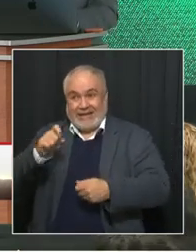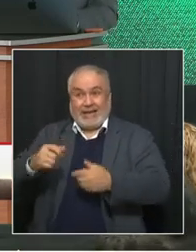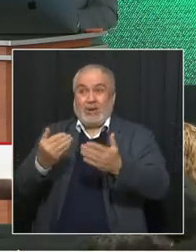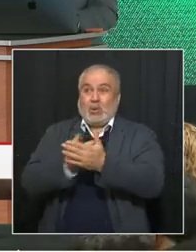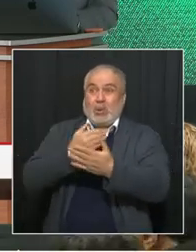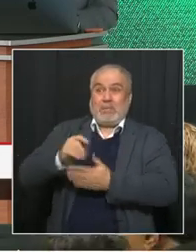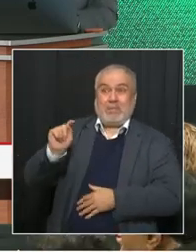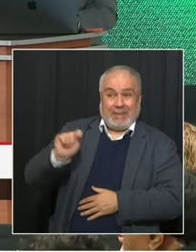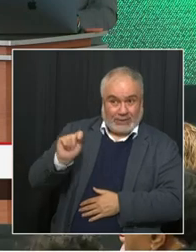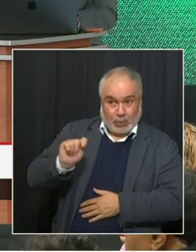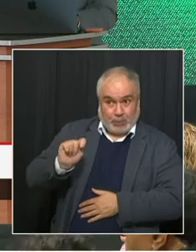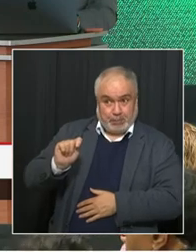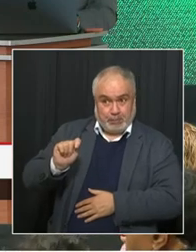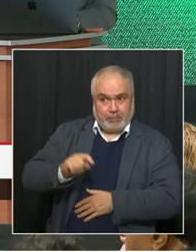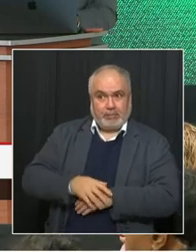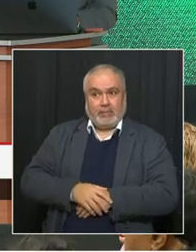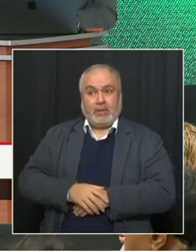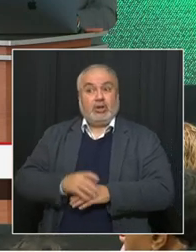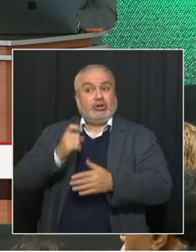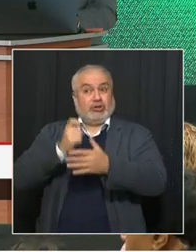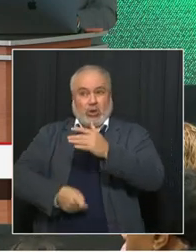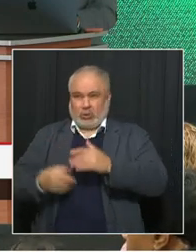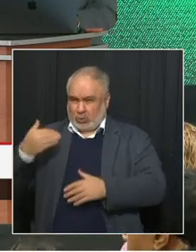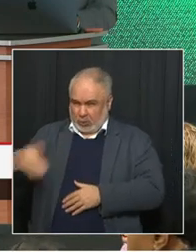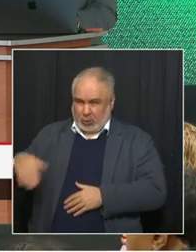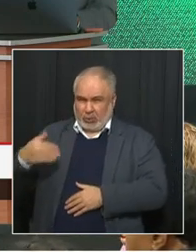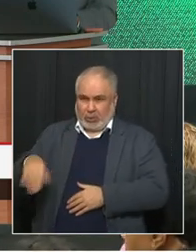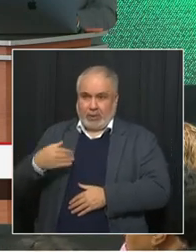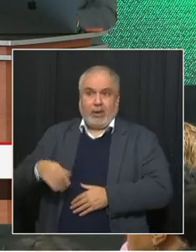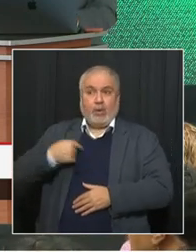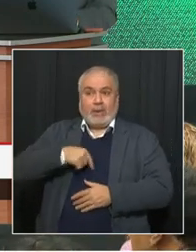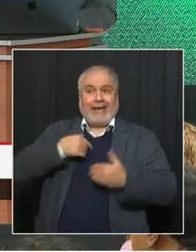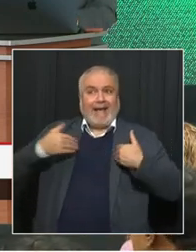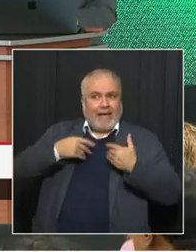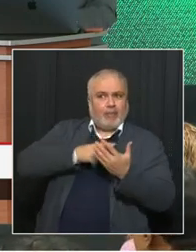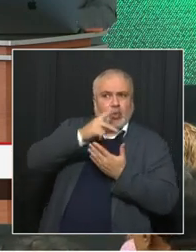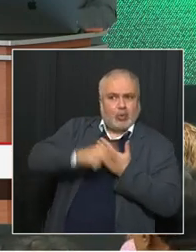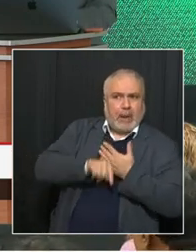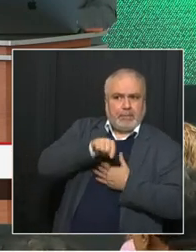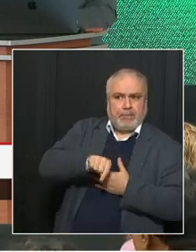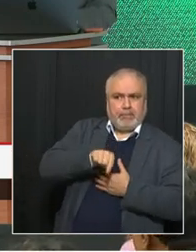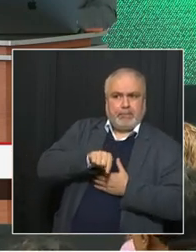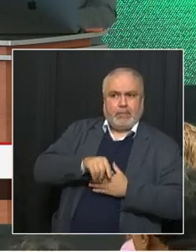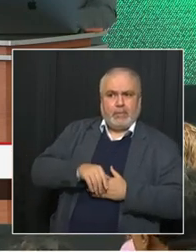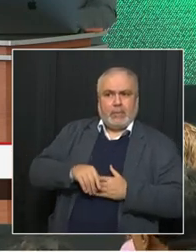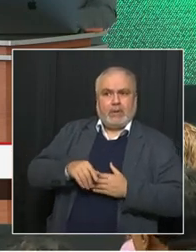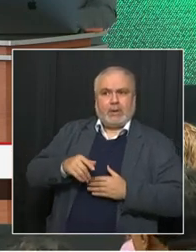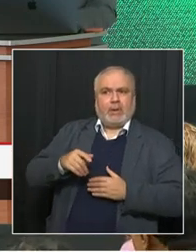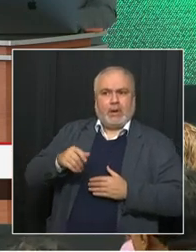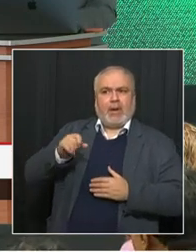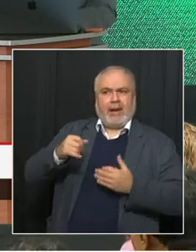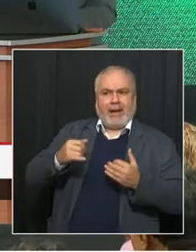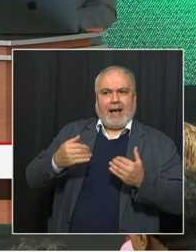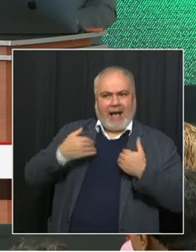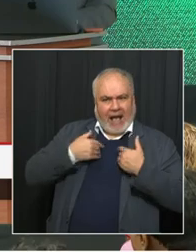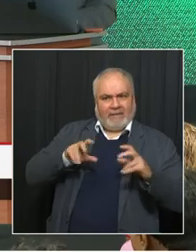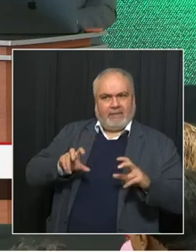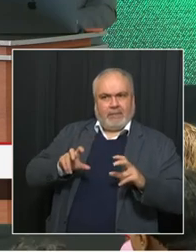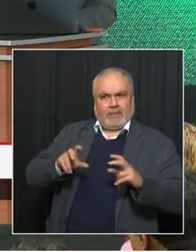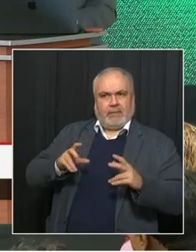that that are larger cost items. We have a program at the Department of Housing and Community